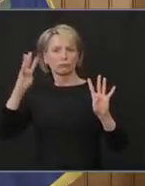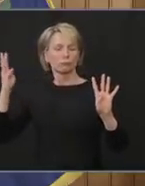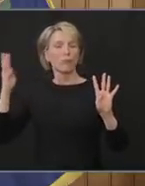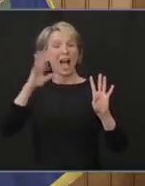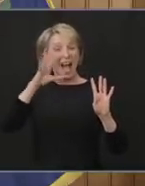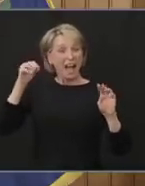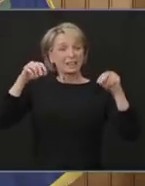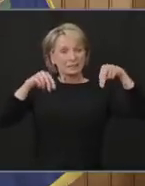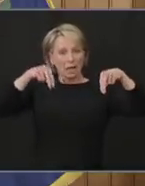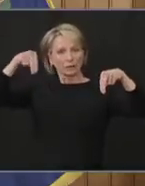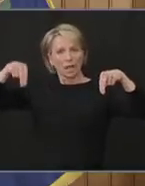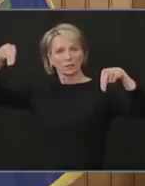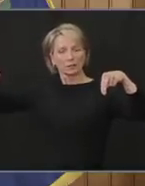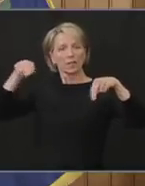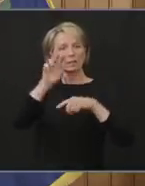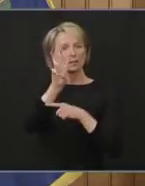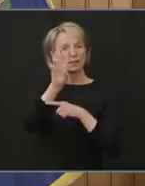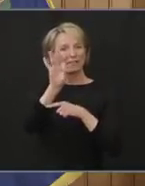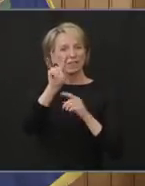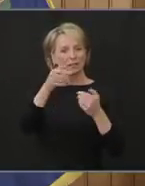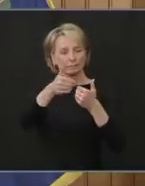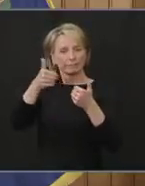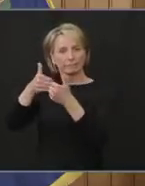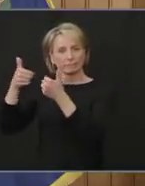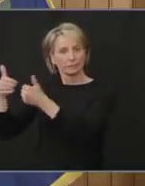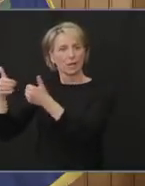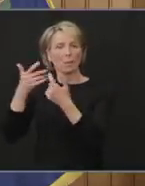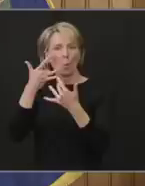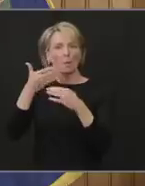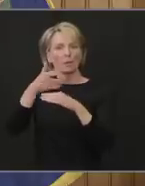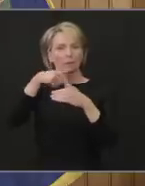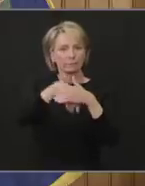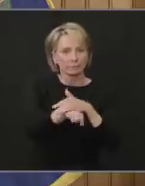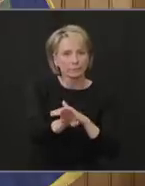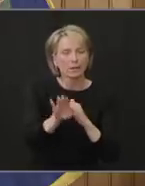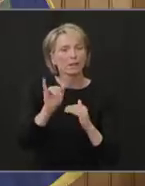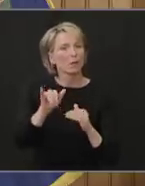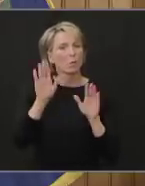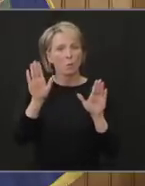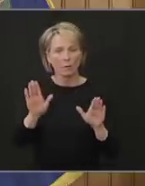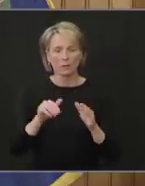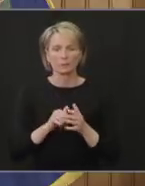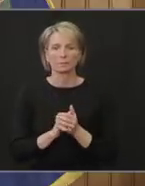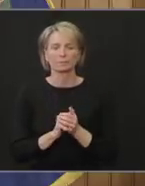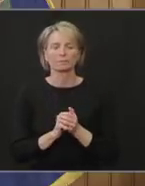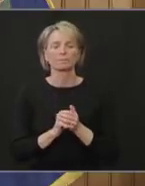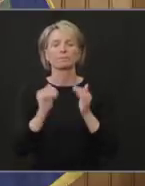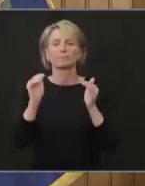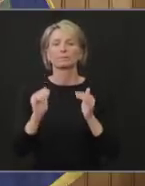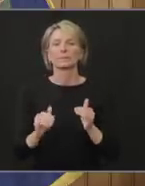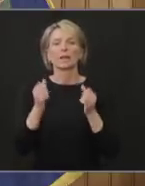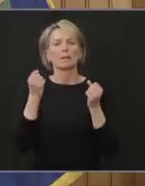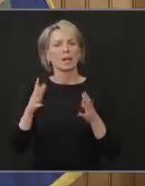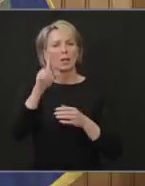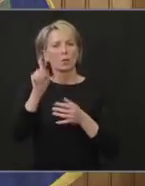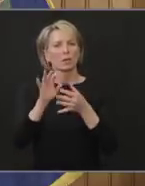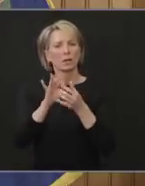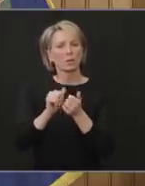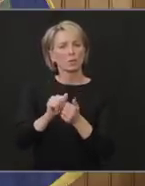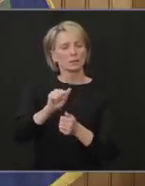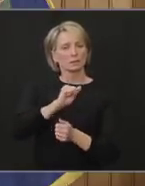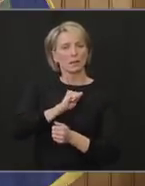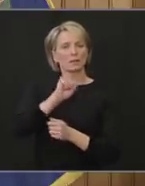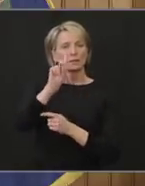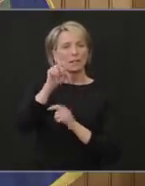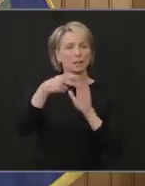necessary. Talking about self-diagnosis and self-quarantining, there's been a lot of questions about people who come in from out